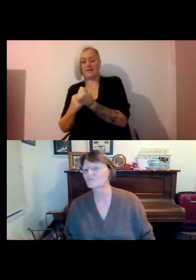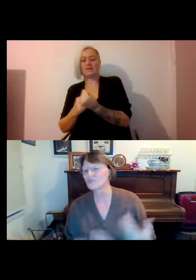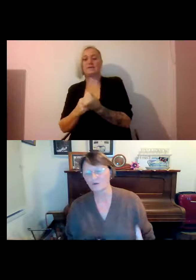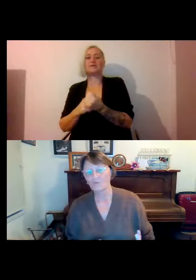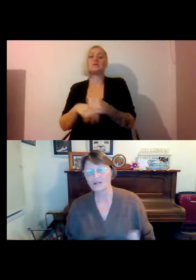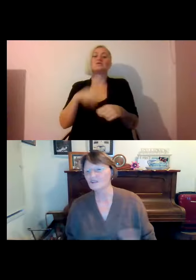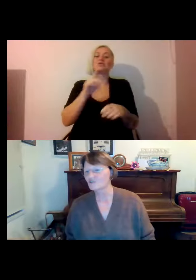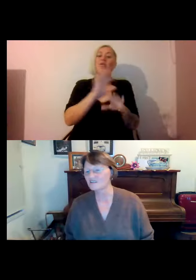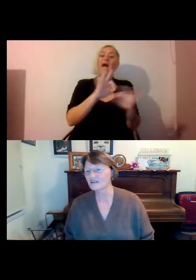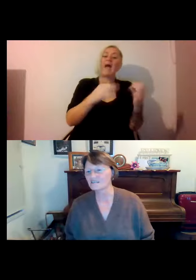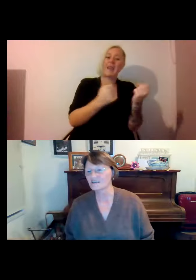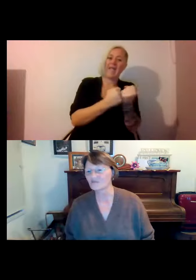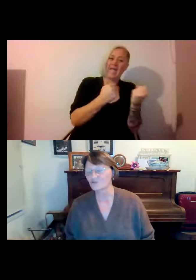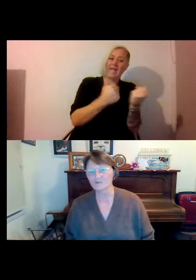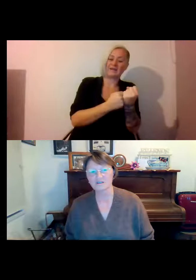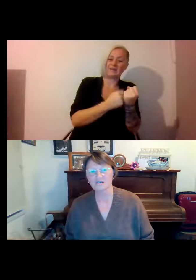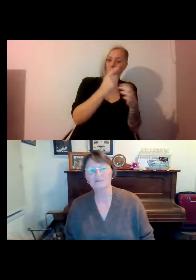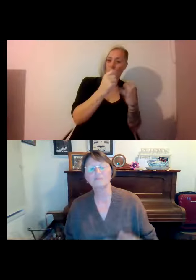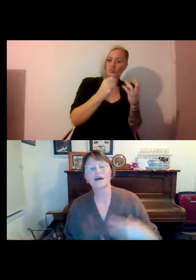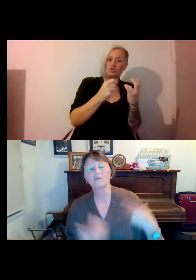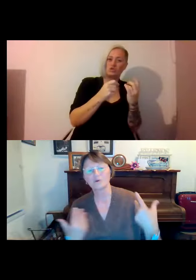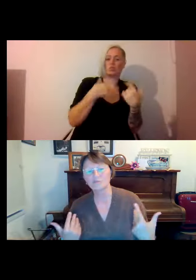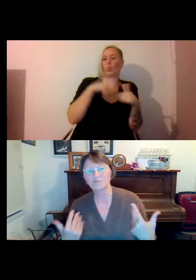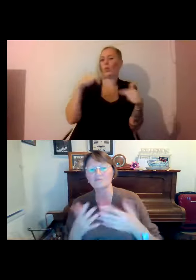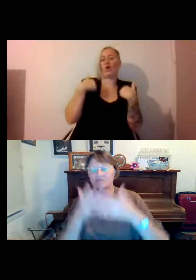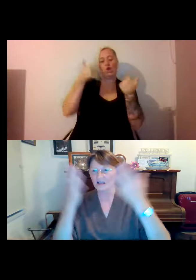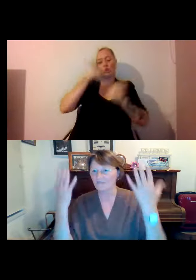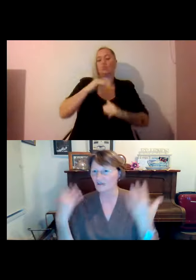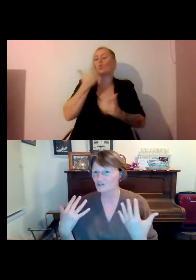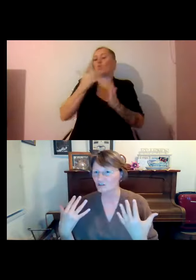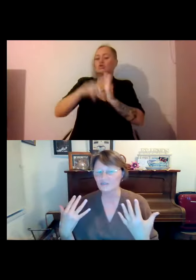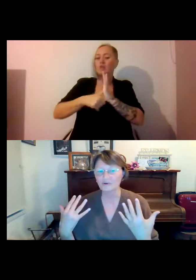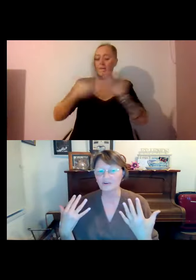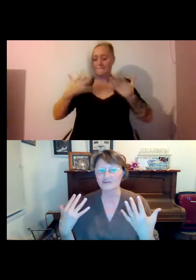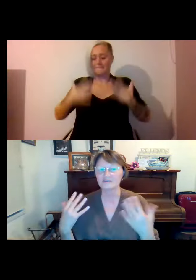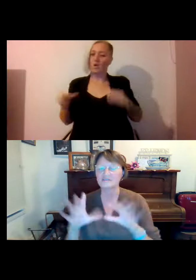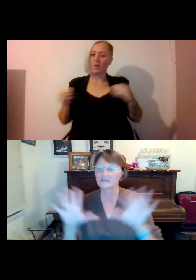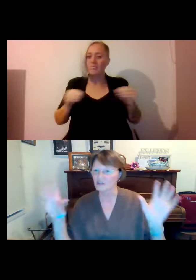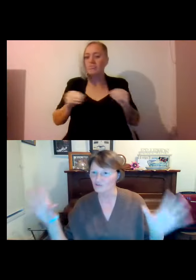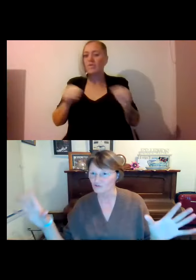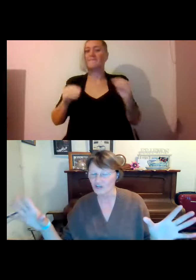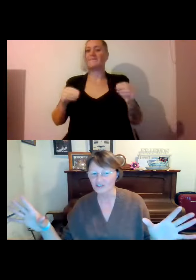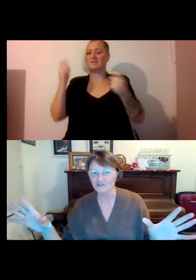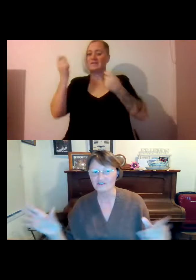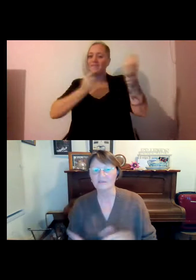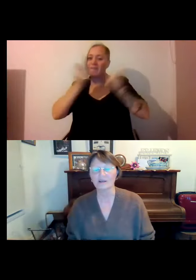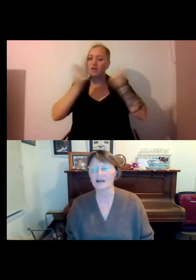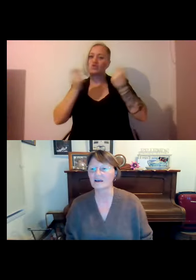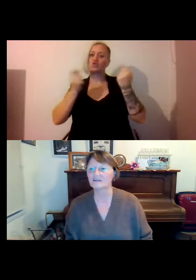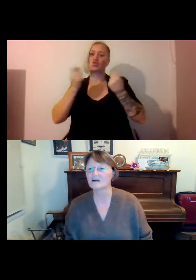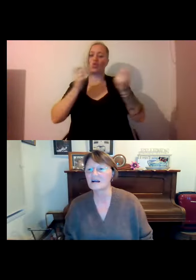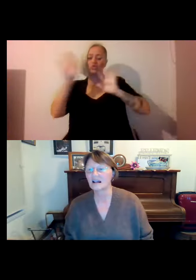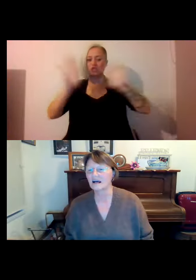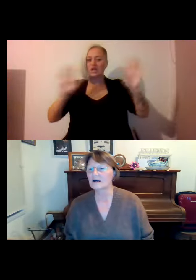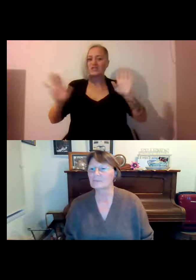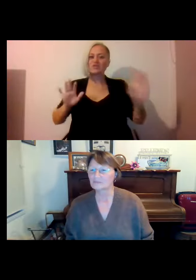options, we are using ourselves all the time, our body movements, our facial expressions, the natural gestures that we